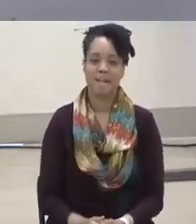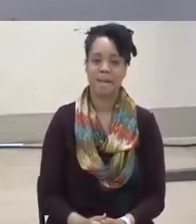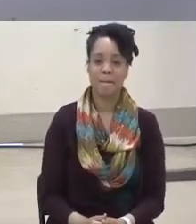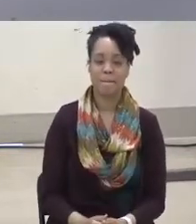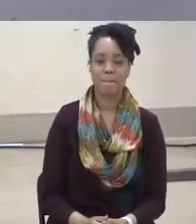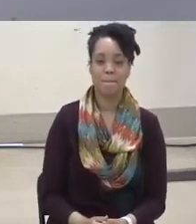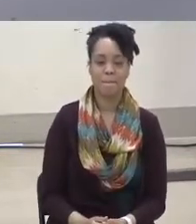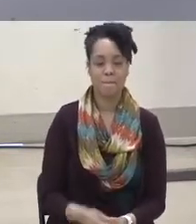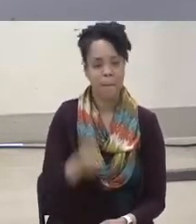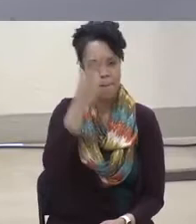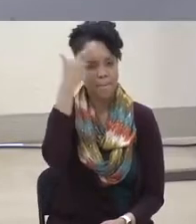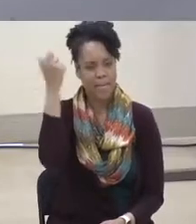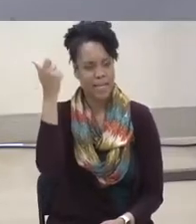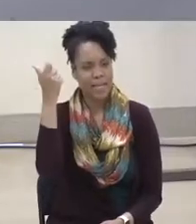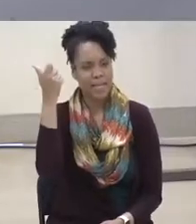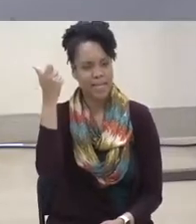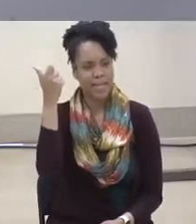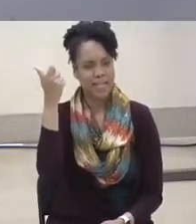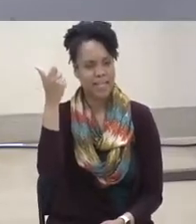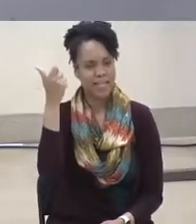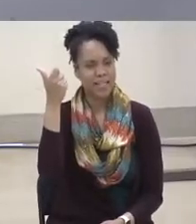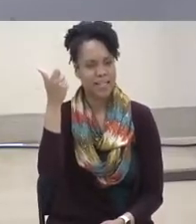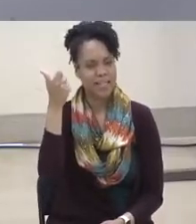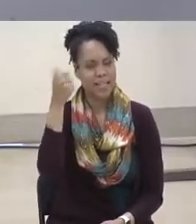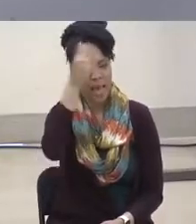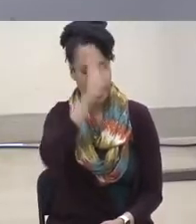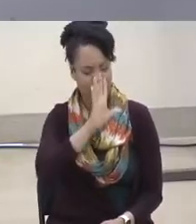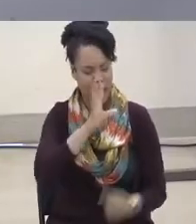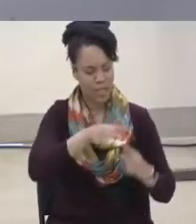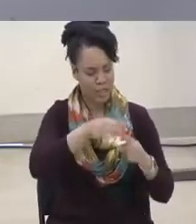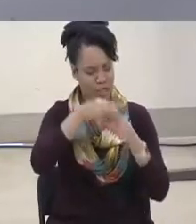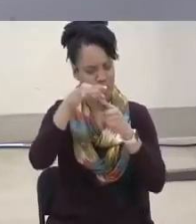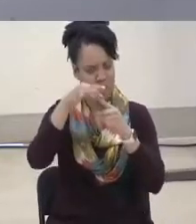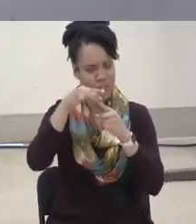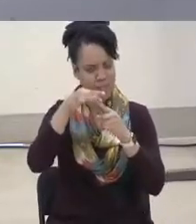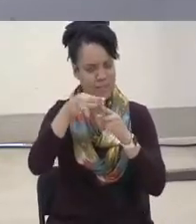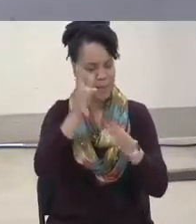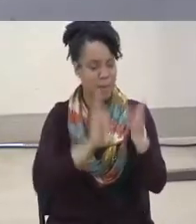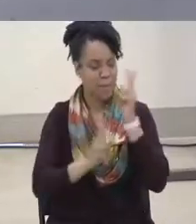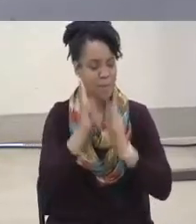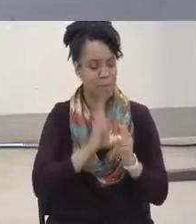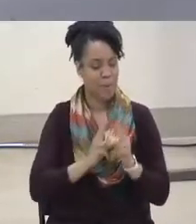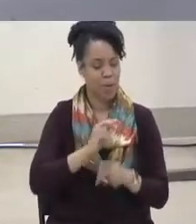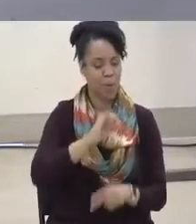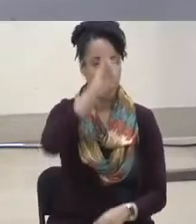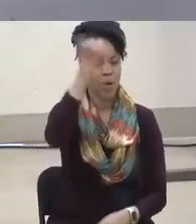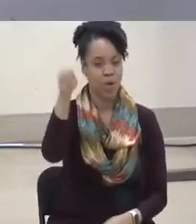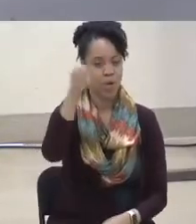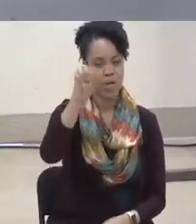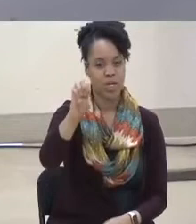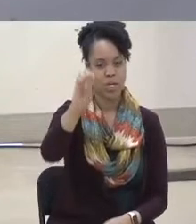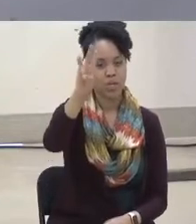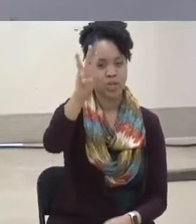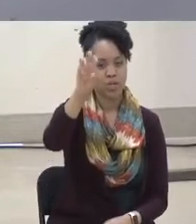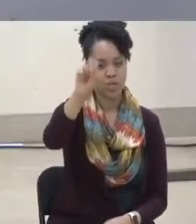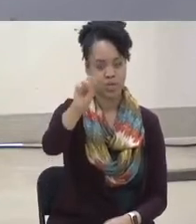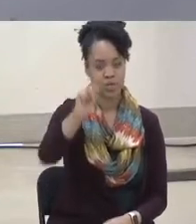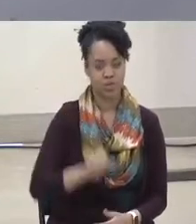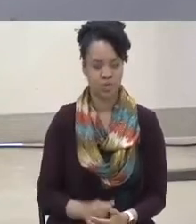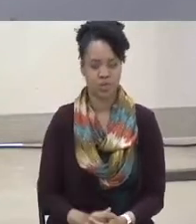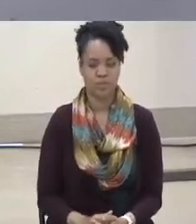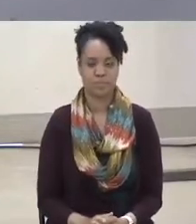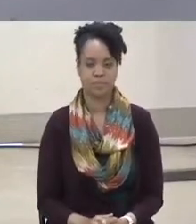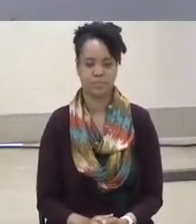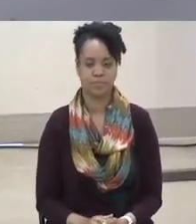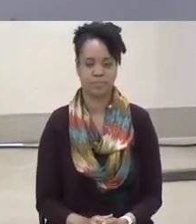en hebreo because his chosen people in the Old Testament were Jews, porque su pueblo escogido en el Antiguo Testamento